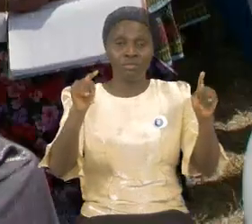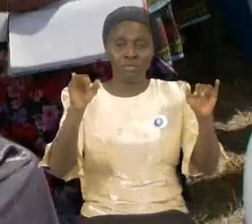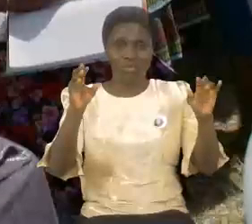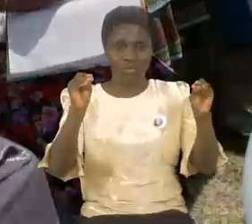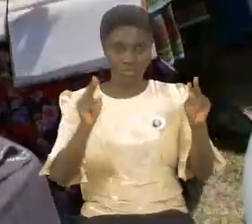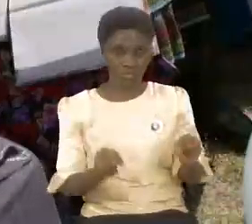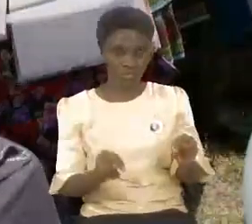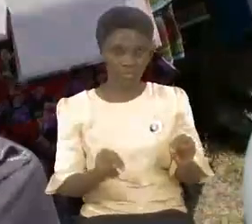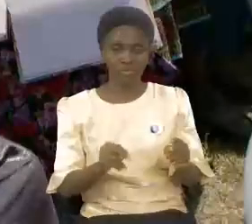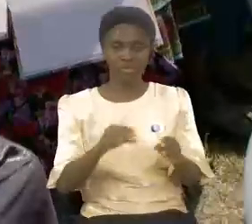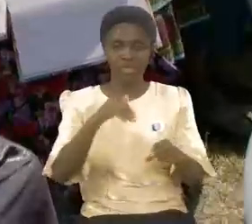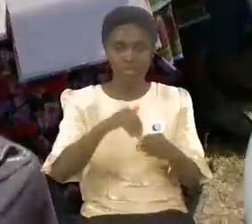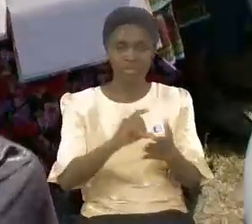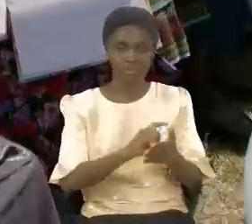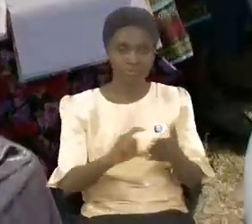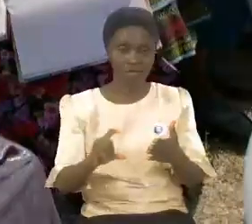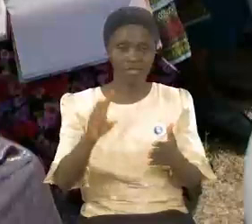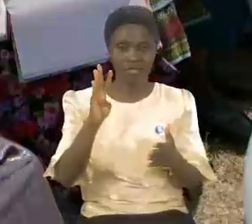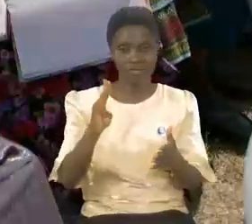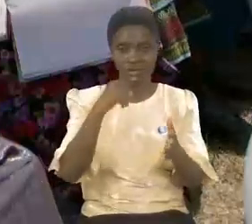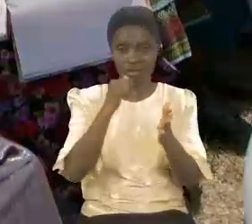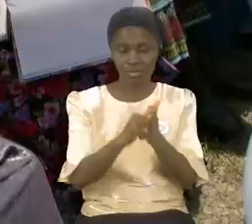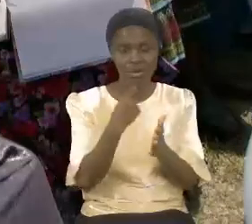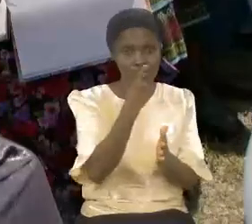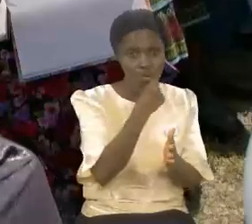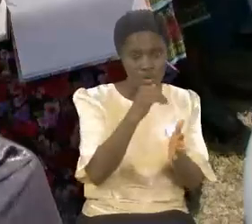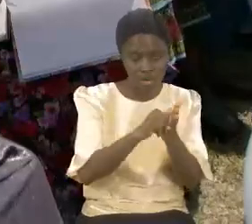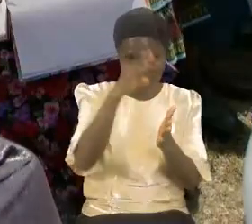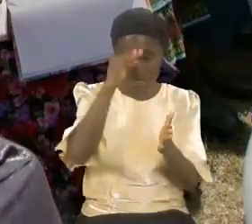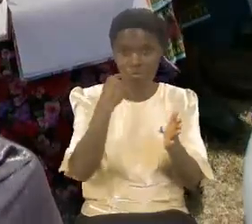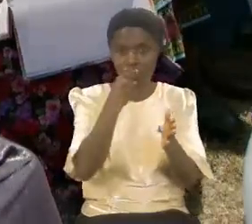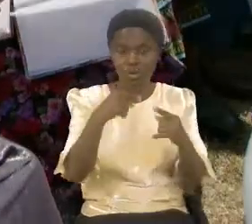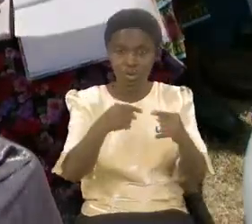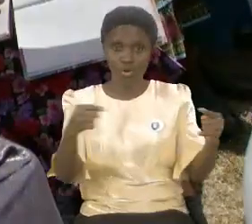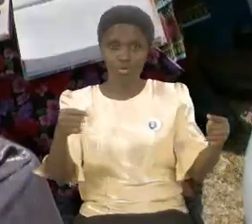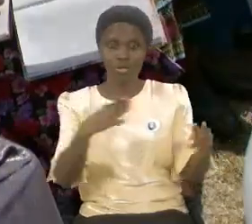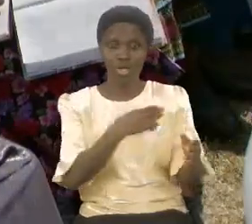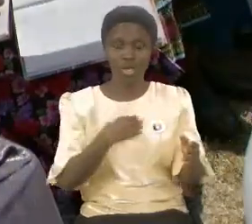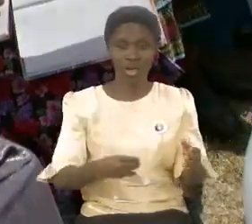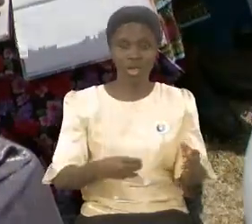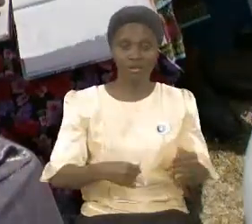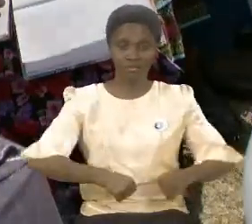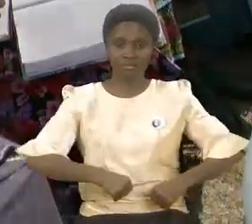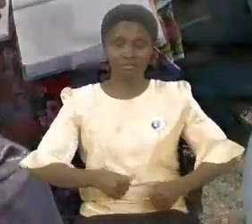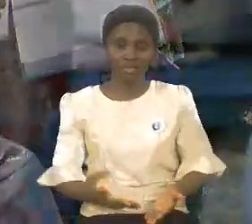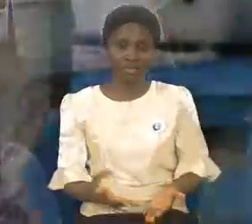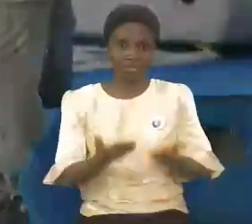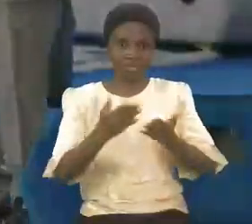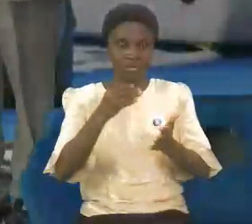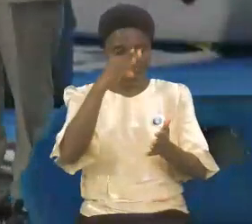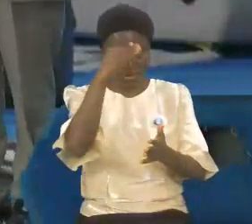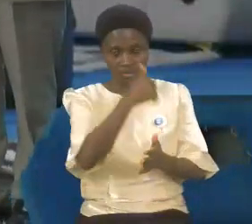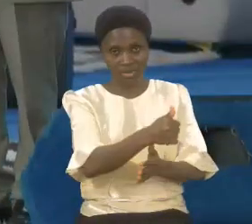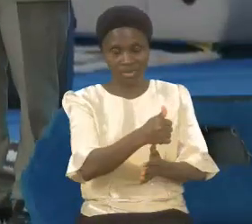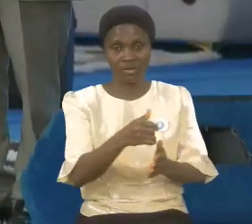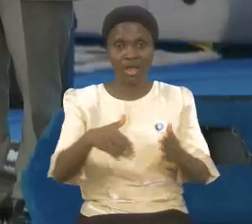It says in verse 4, who opposes and exalteth himself yourself above all that is